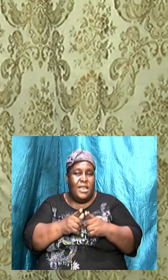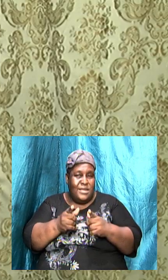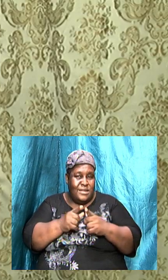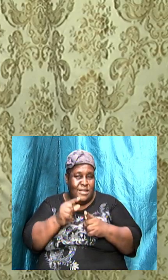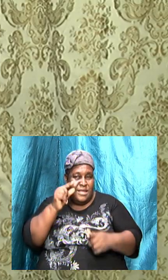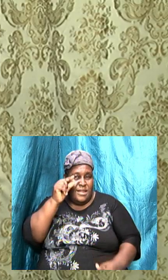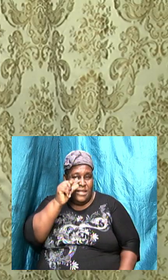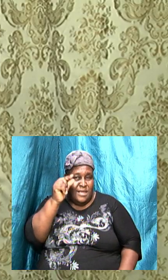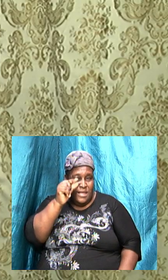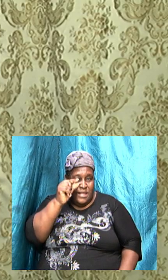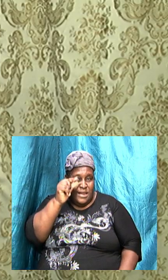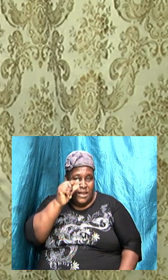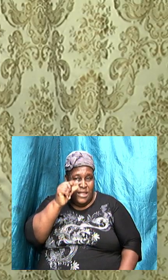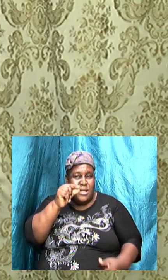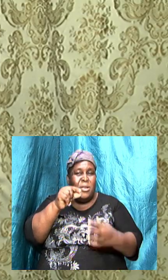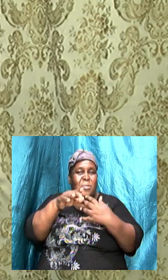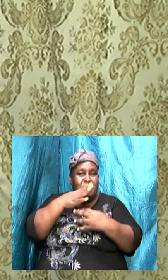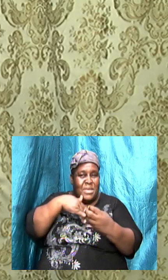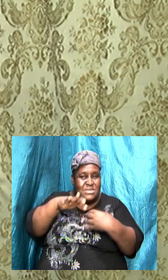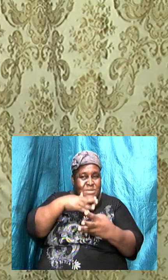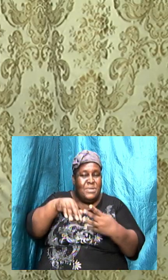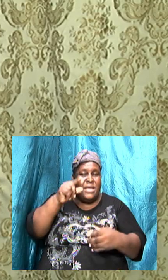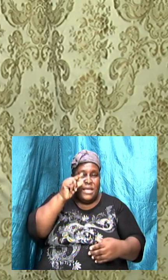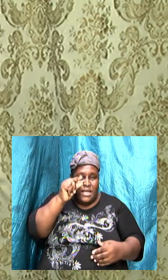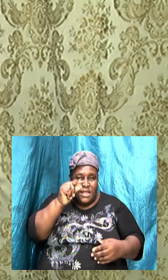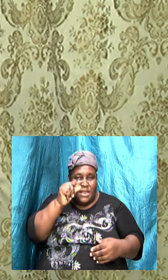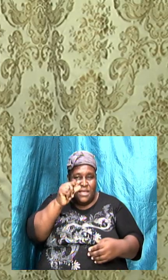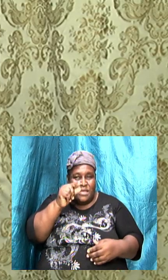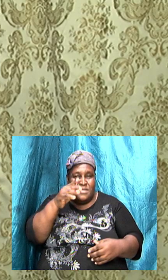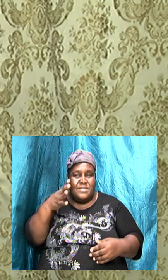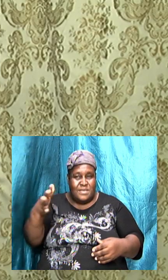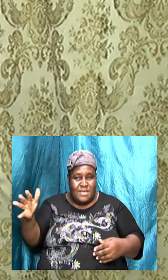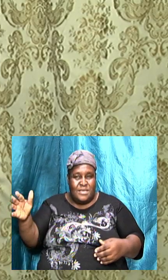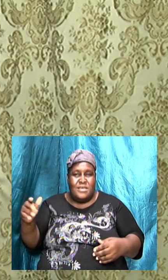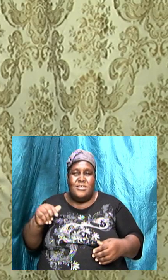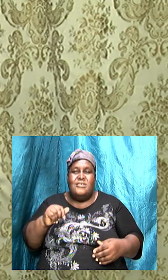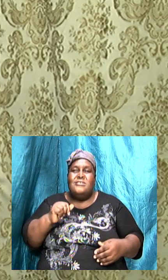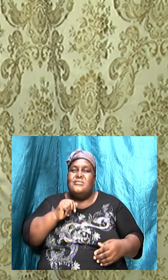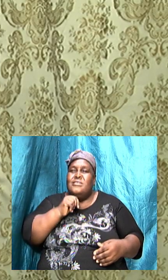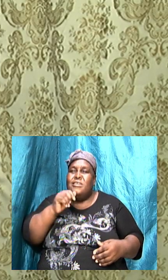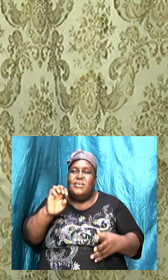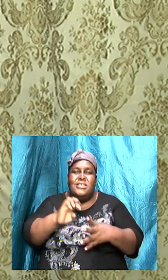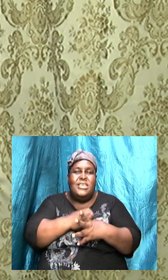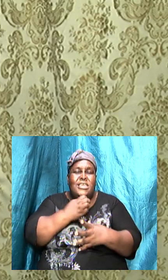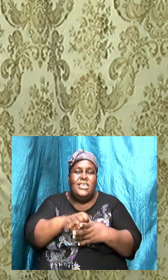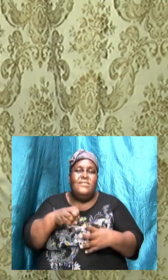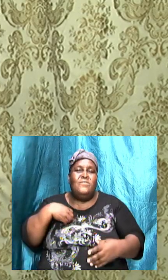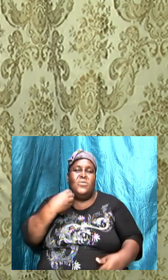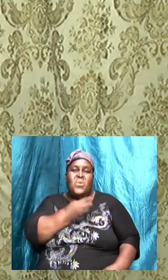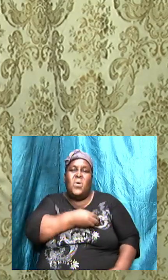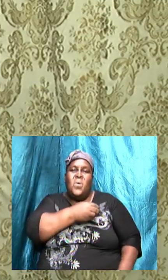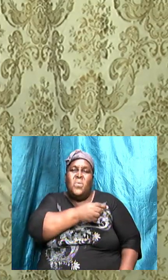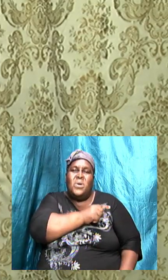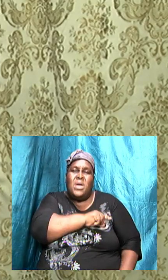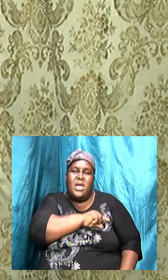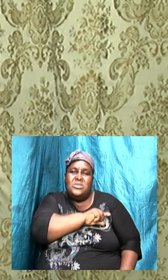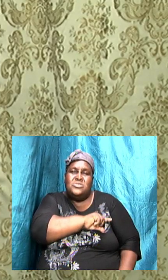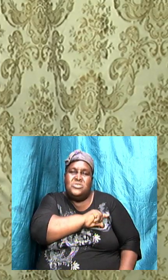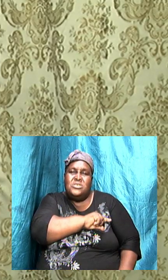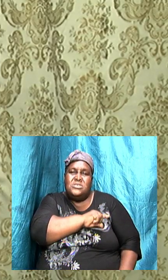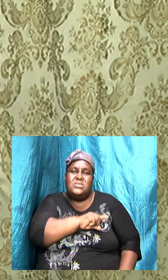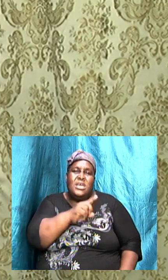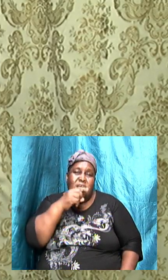little mixing, a little compromise, not even our consciences, which can speak to us and tell